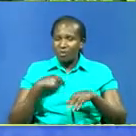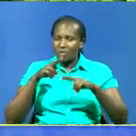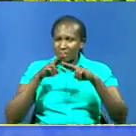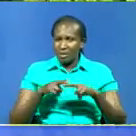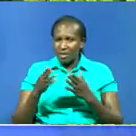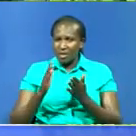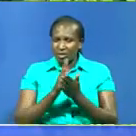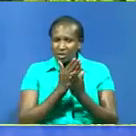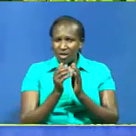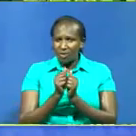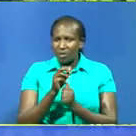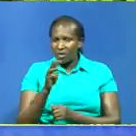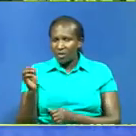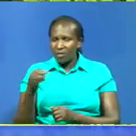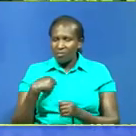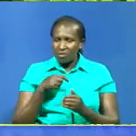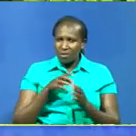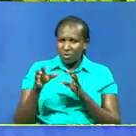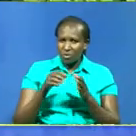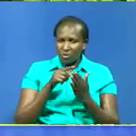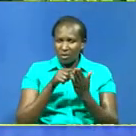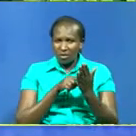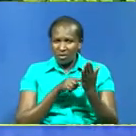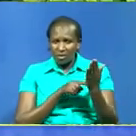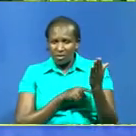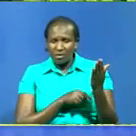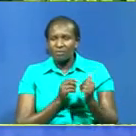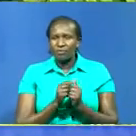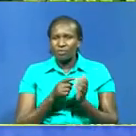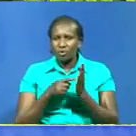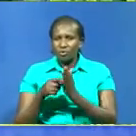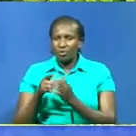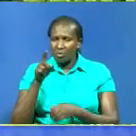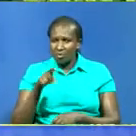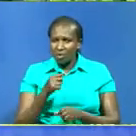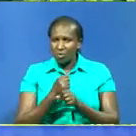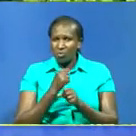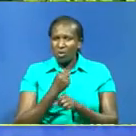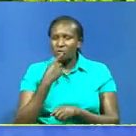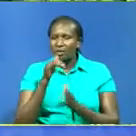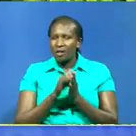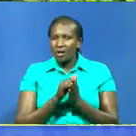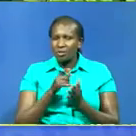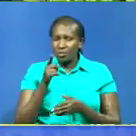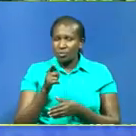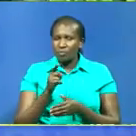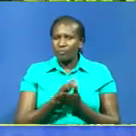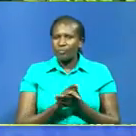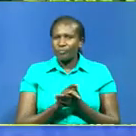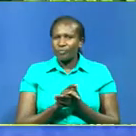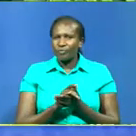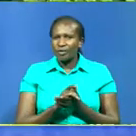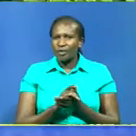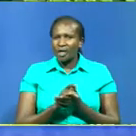I'll tell them, I did this and this client paid. You have to work so that you can be paid. And this is the gift